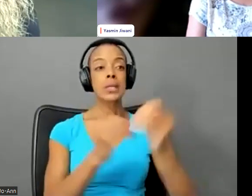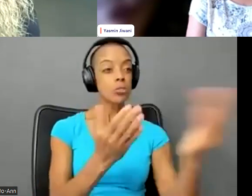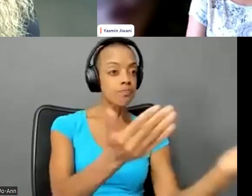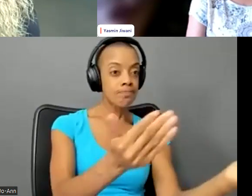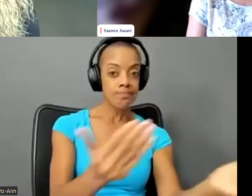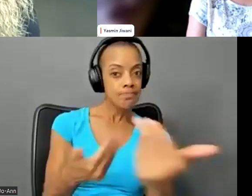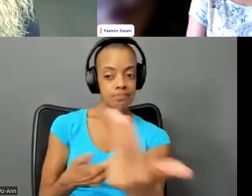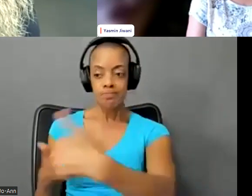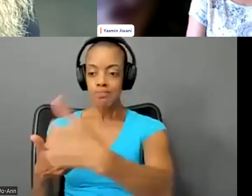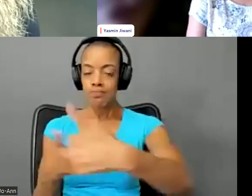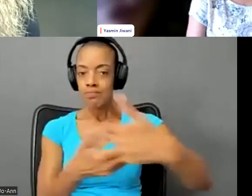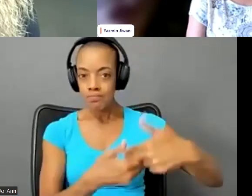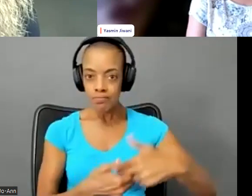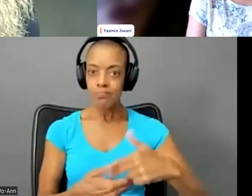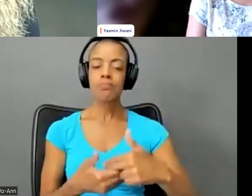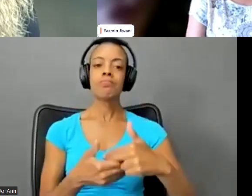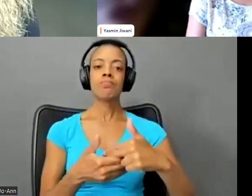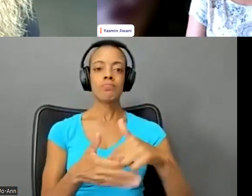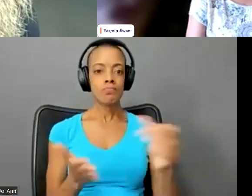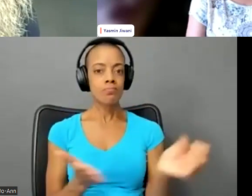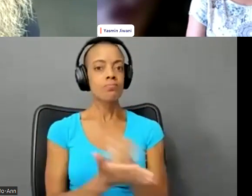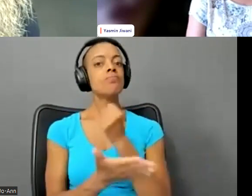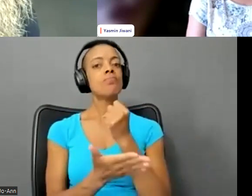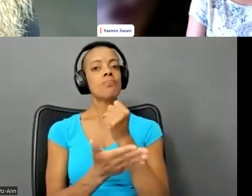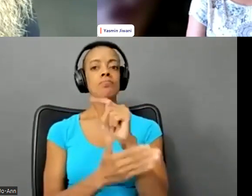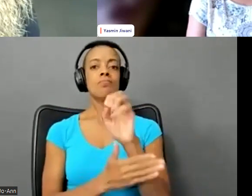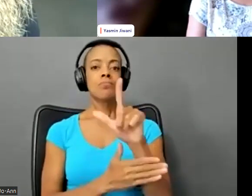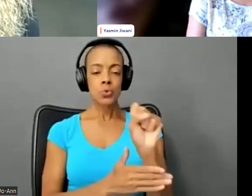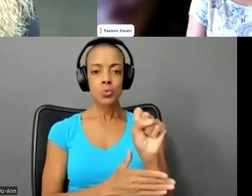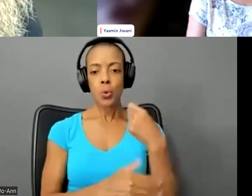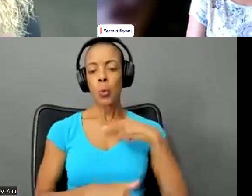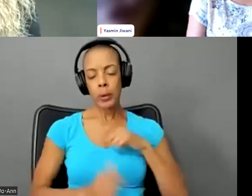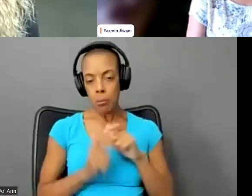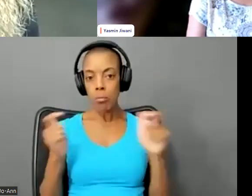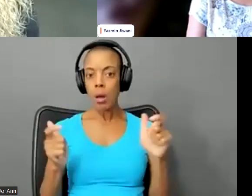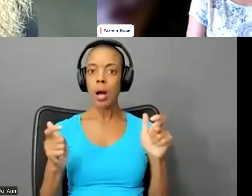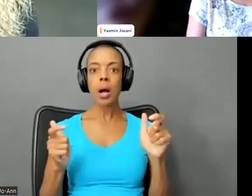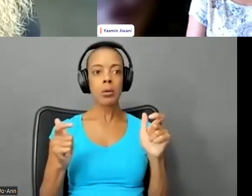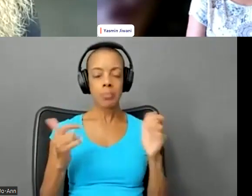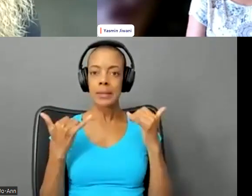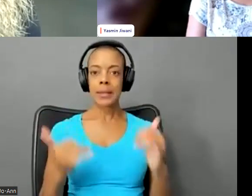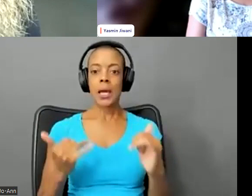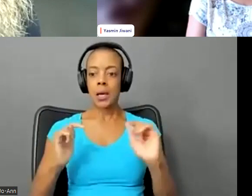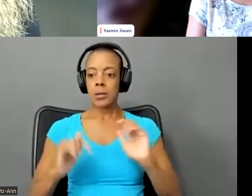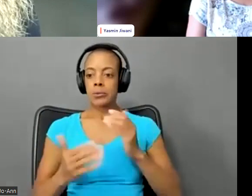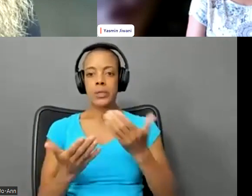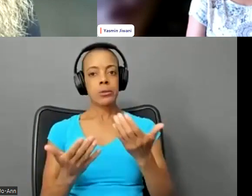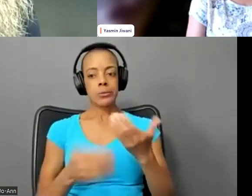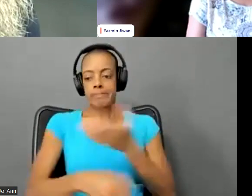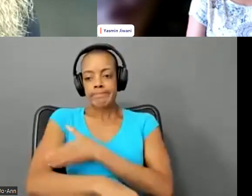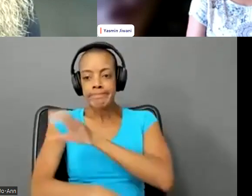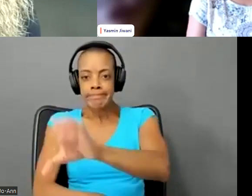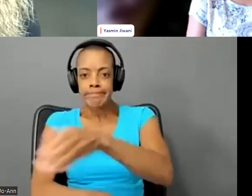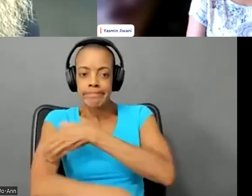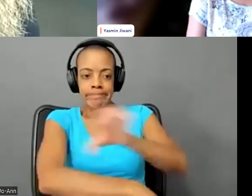table and utilize the tools that we have as a fairly large organization now to, again, amplify messages